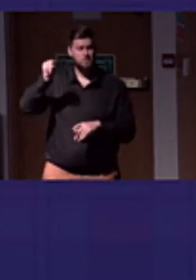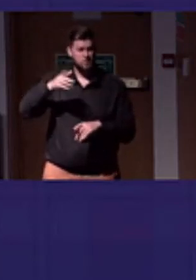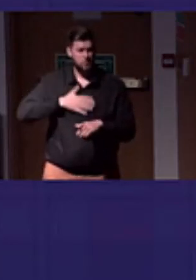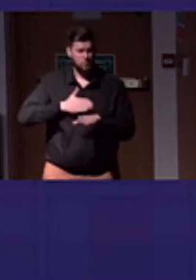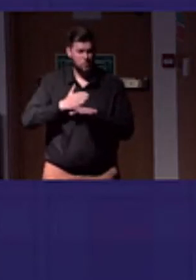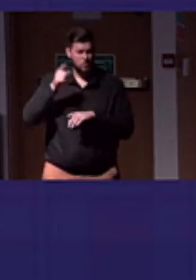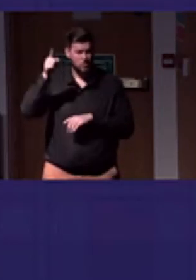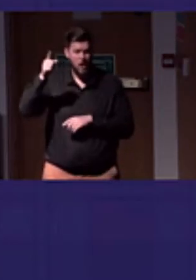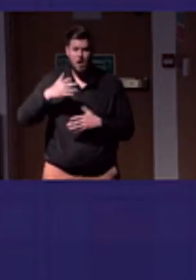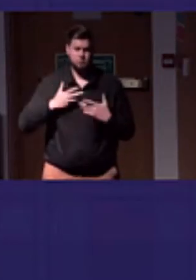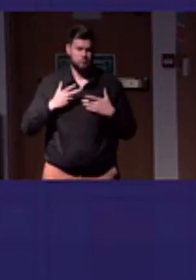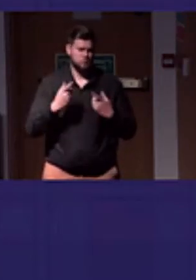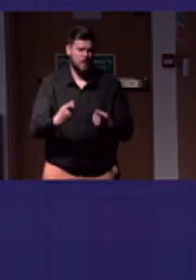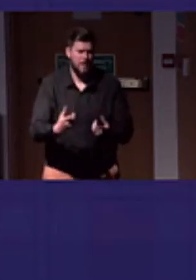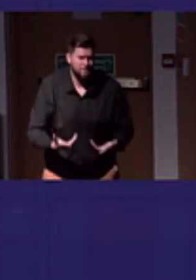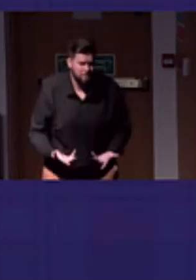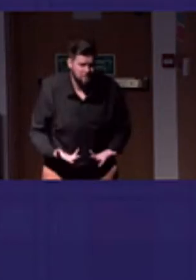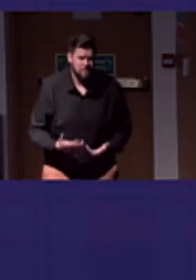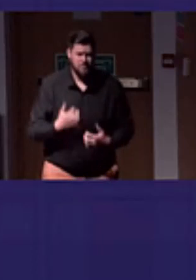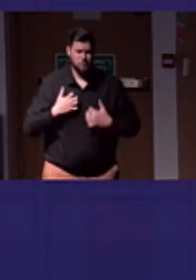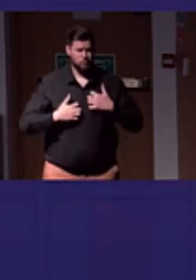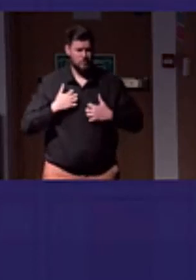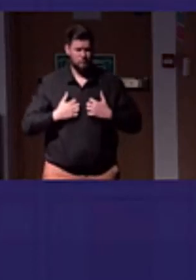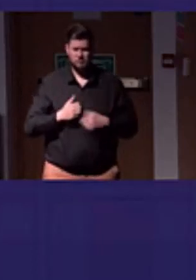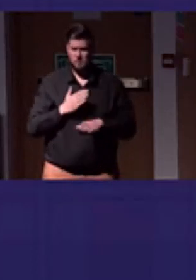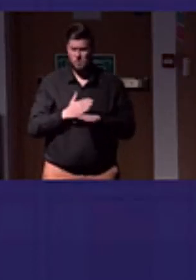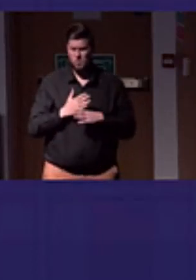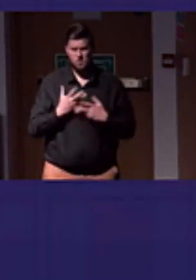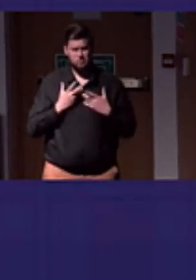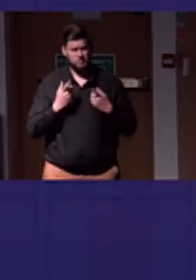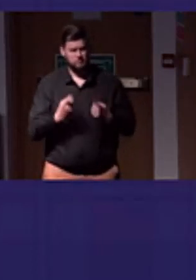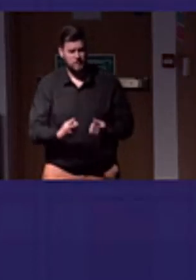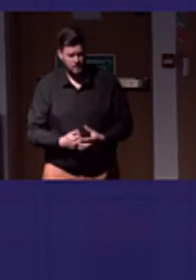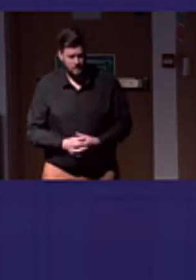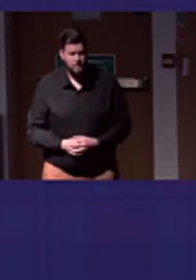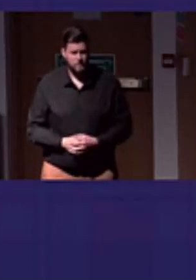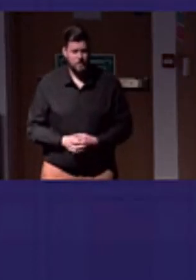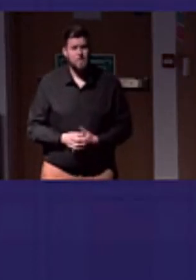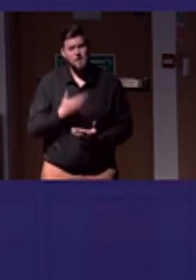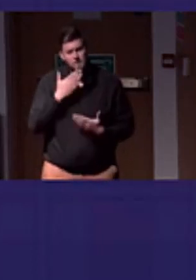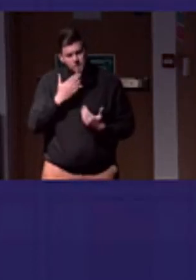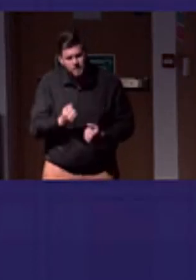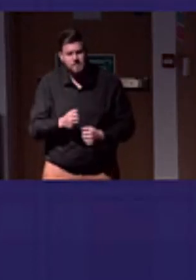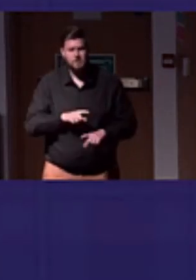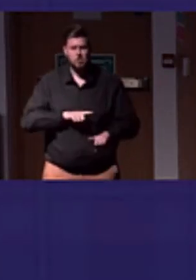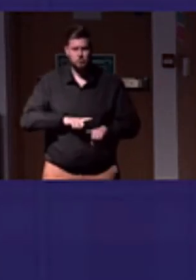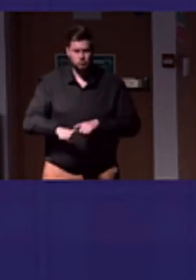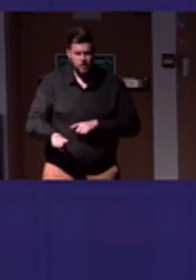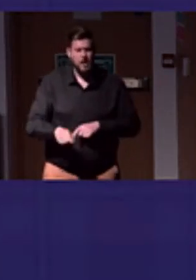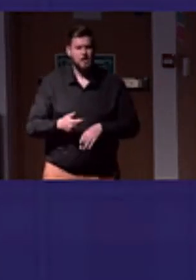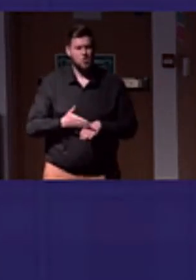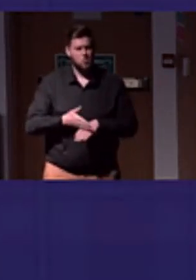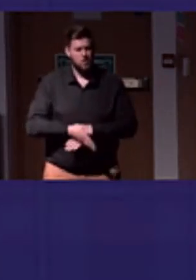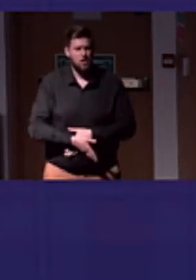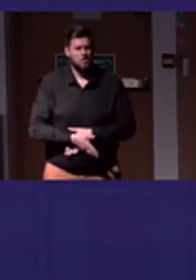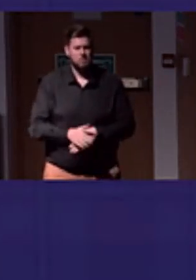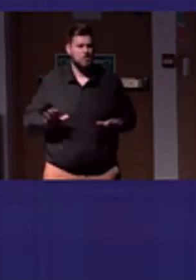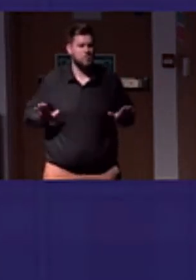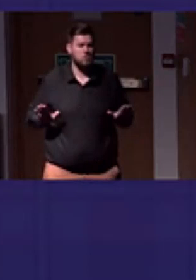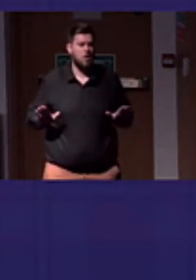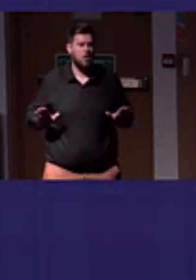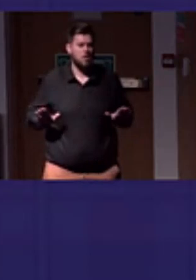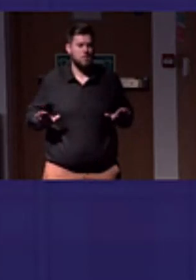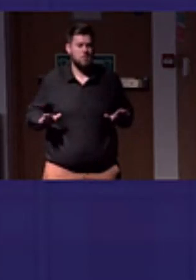in the 3-month period we set them for. If you're a genius and can get them done in a week, please take a beautiful 2.5 months off. Do